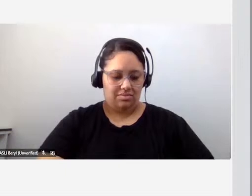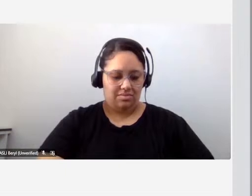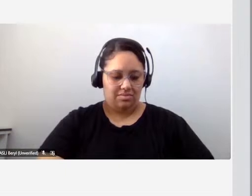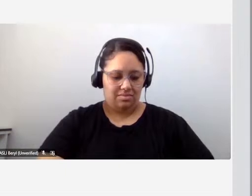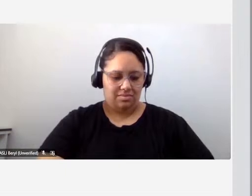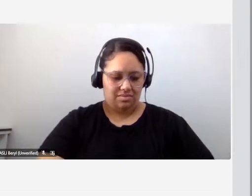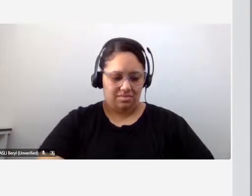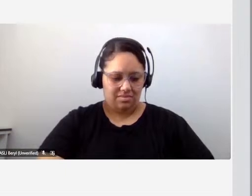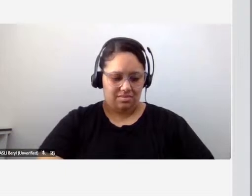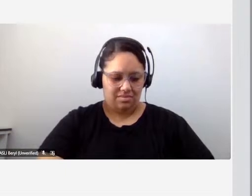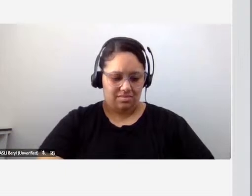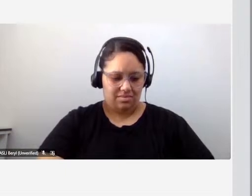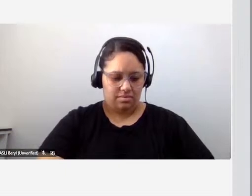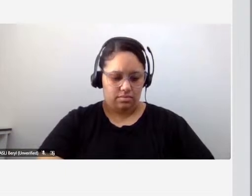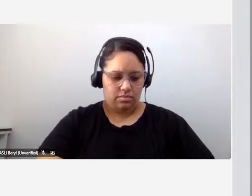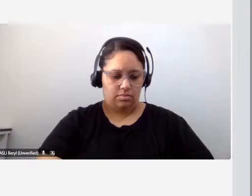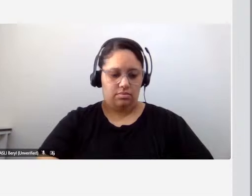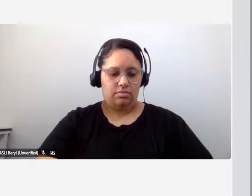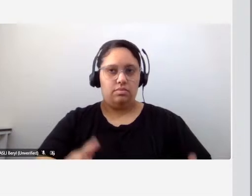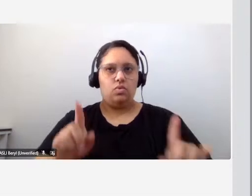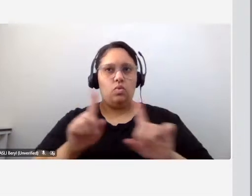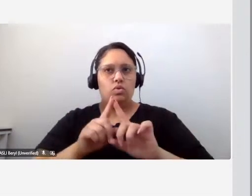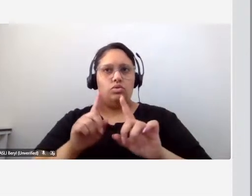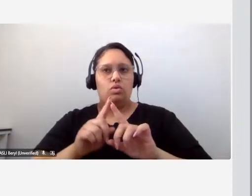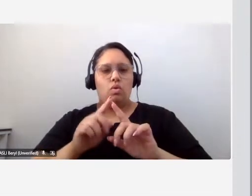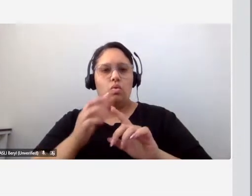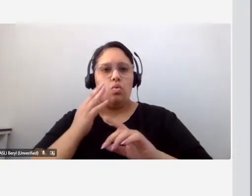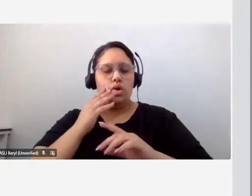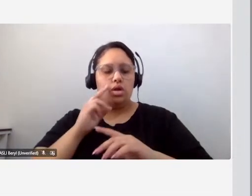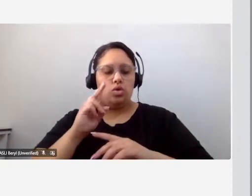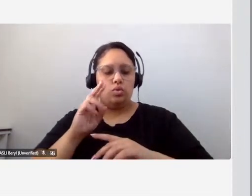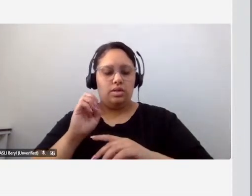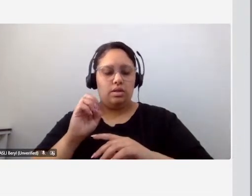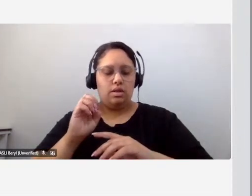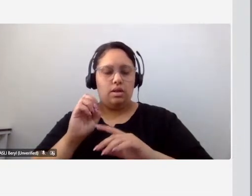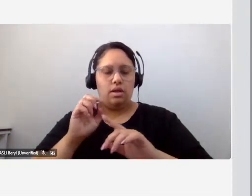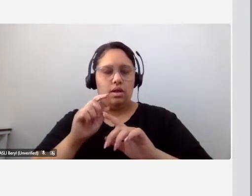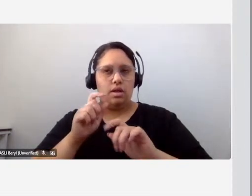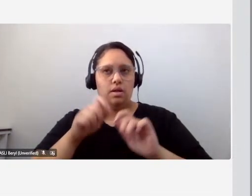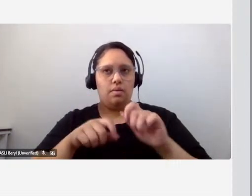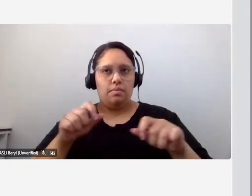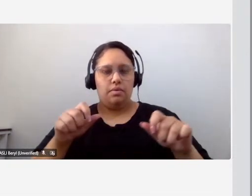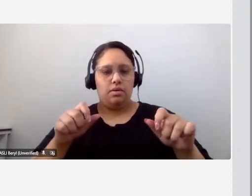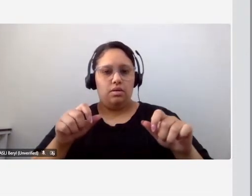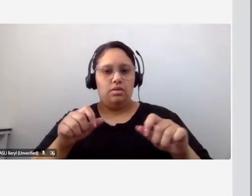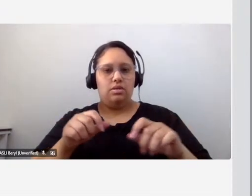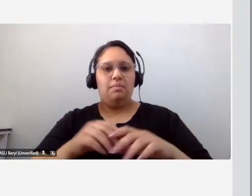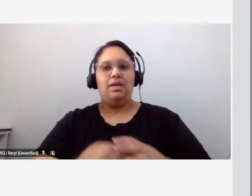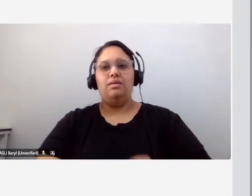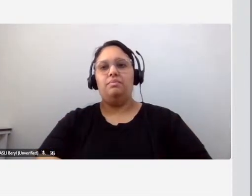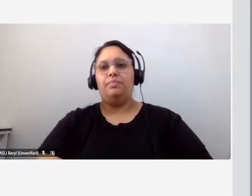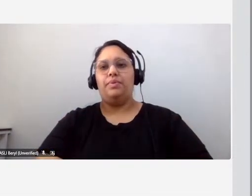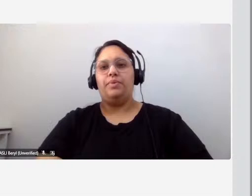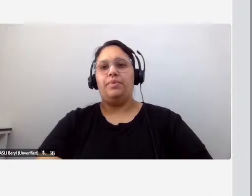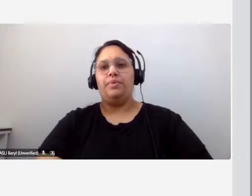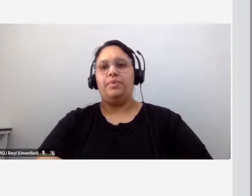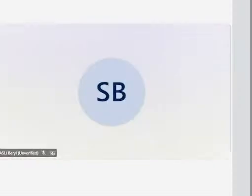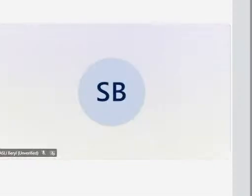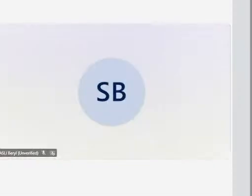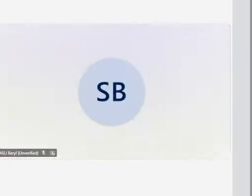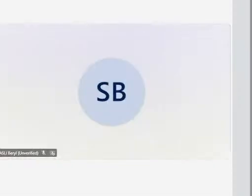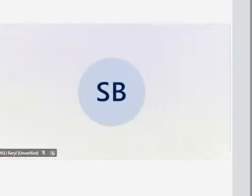22 players. And remember, those 22 players are with the coaches, and for the